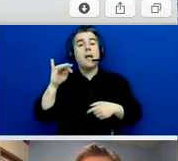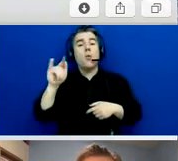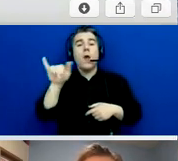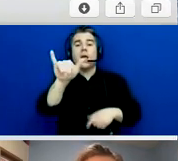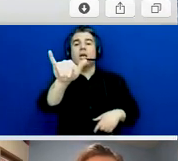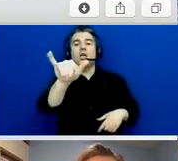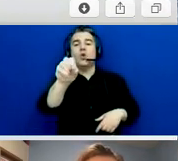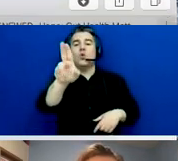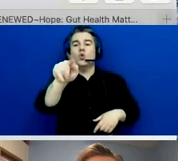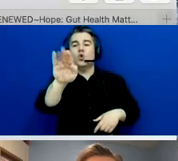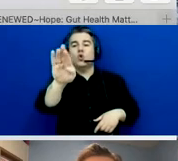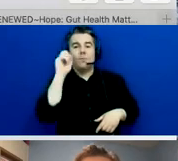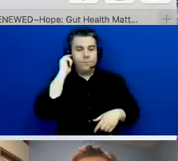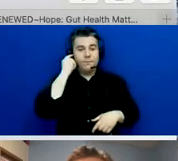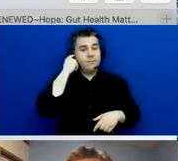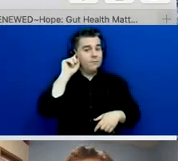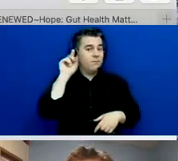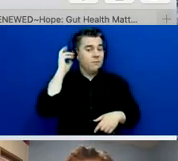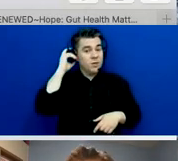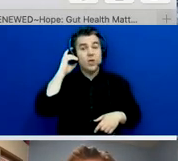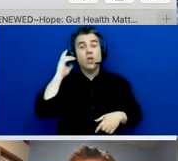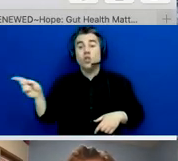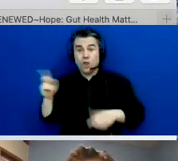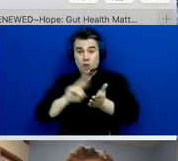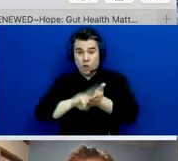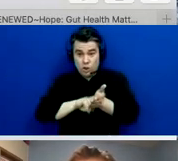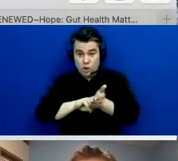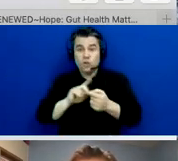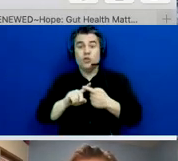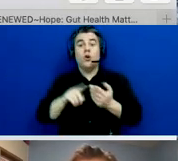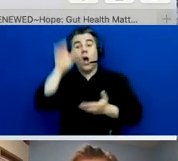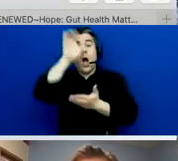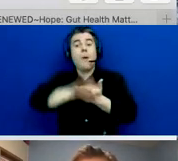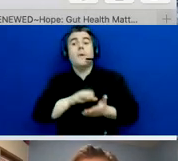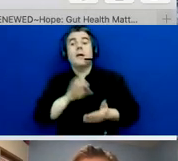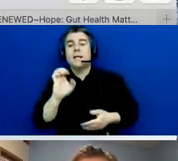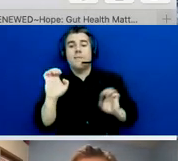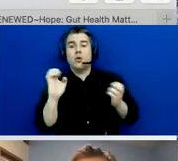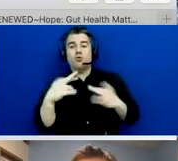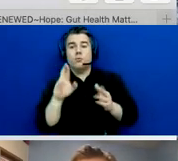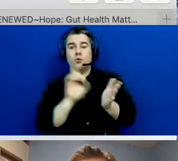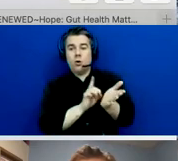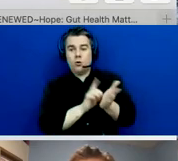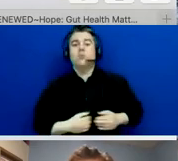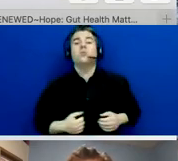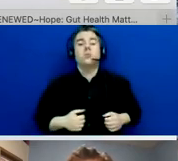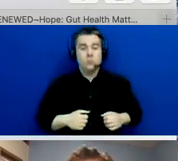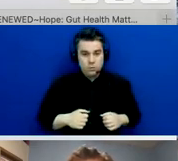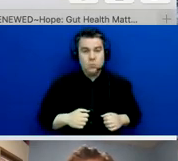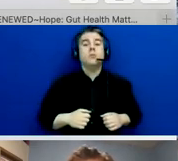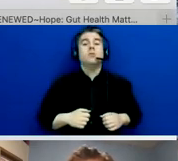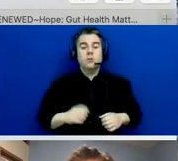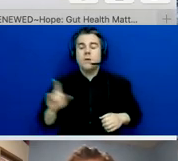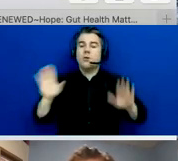amazing. She is a nurse and her husband is a doctor, an ER doctor, and she's got some great videos. I love sharing